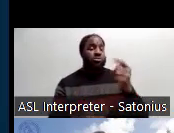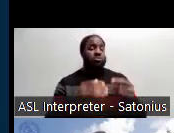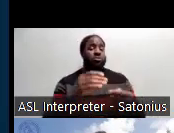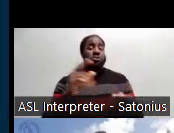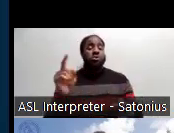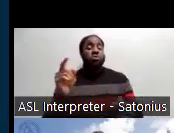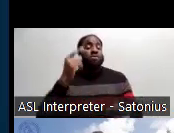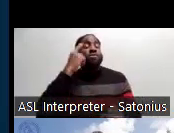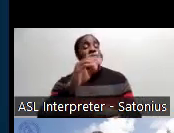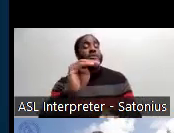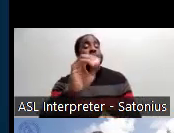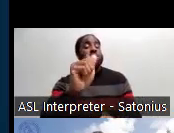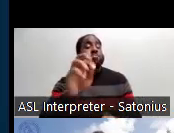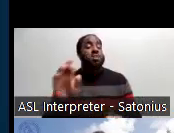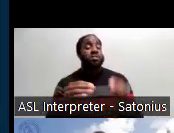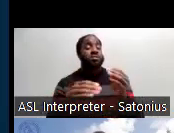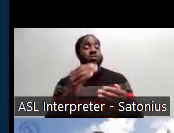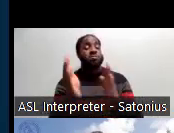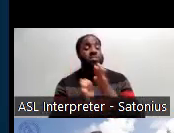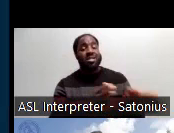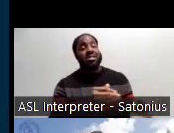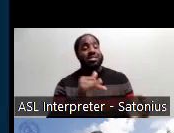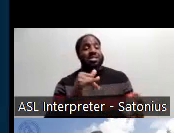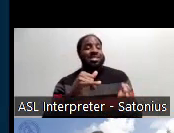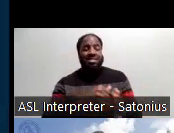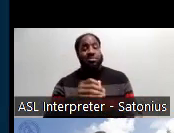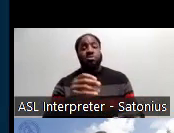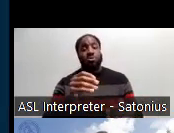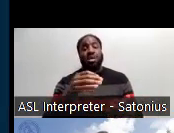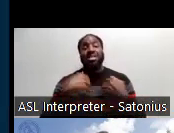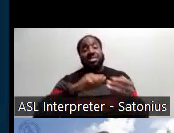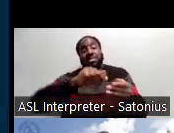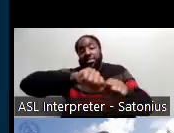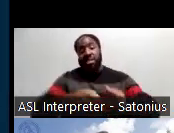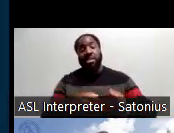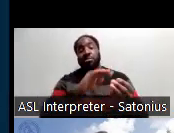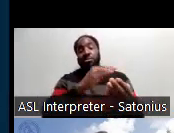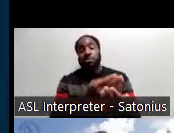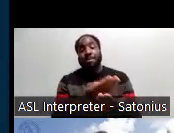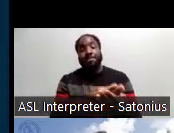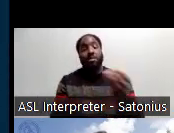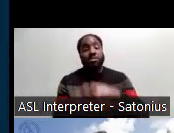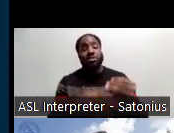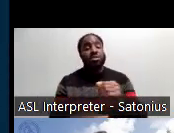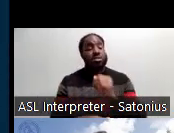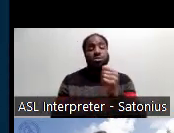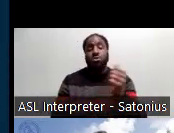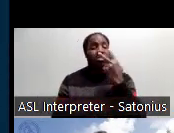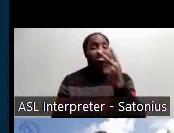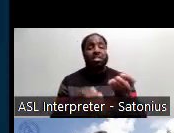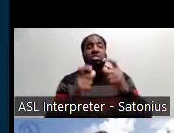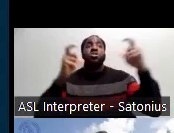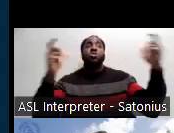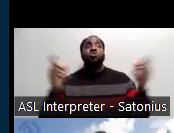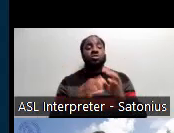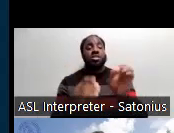play. It is the tightest budget. So you, as you know, you did not see the huge and diverse